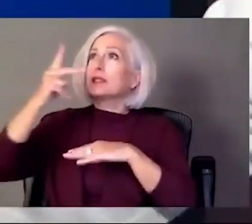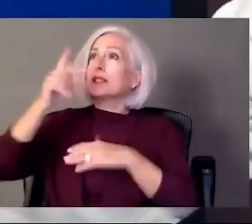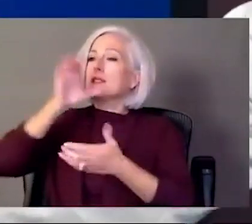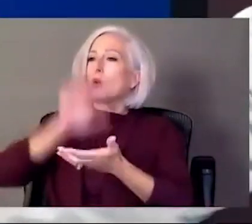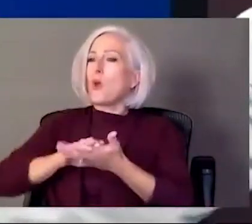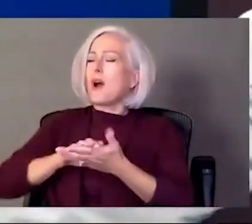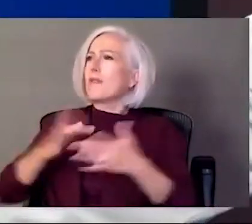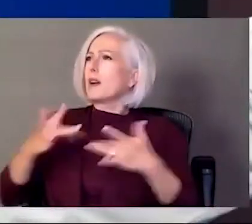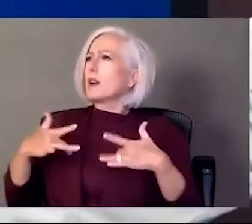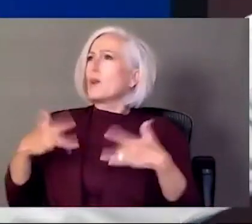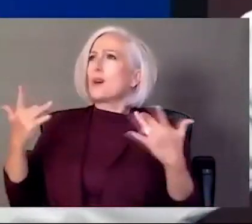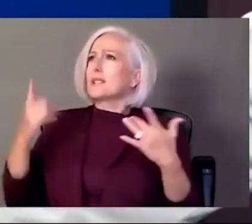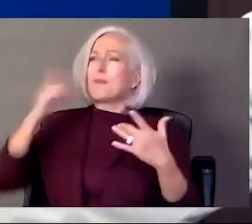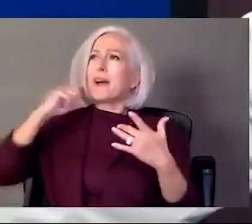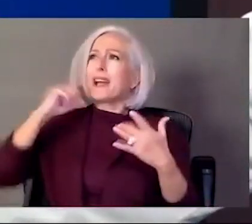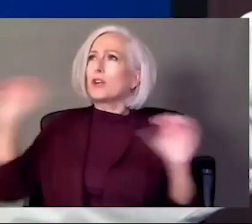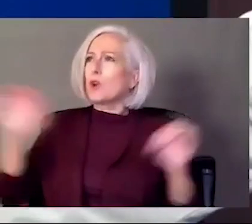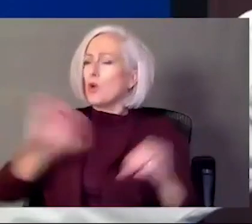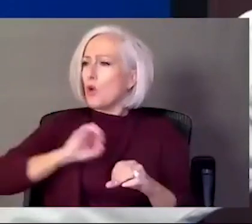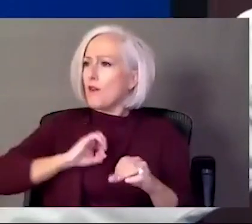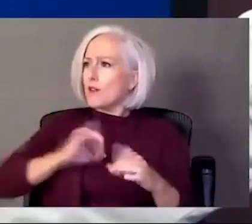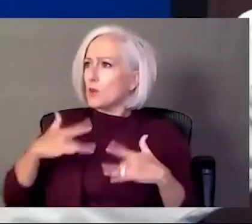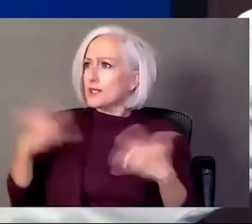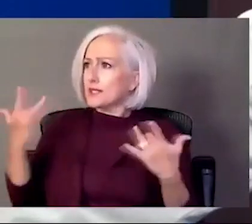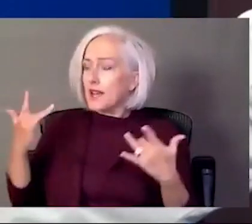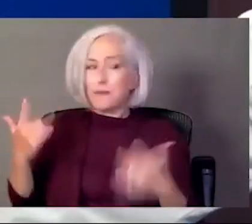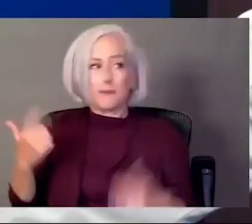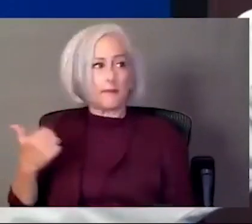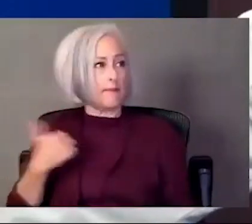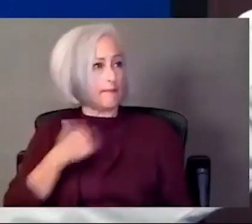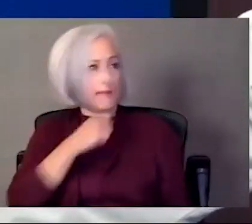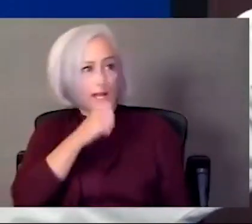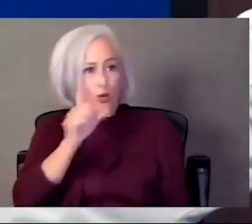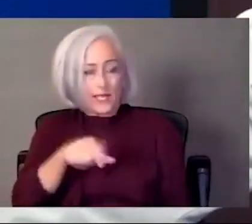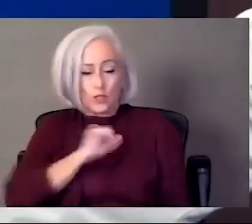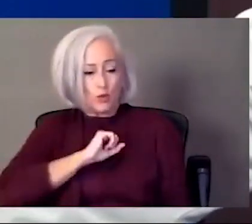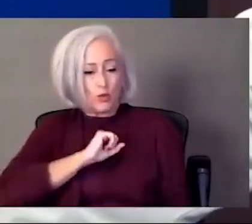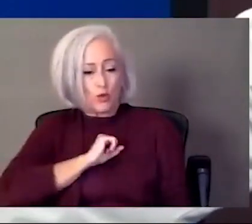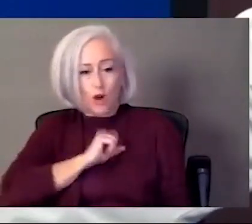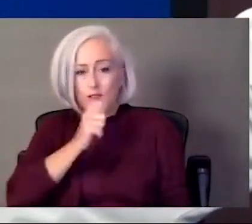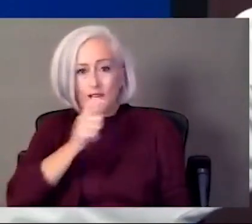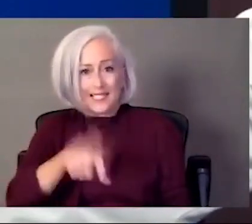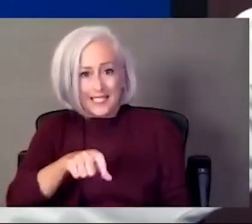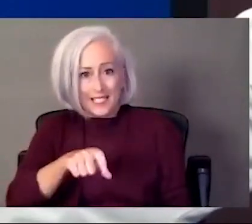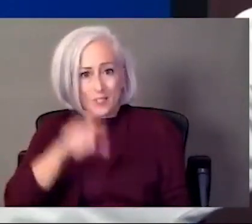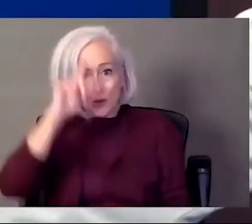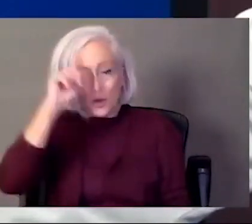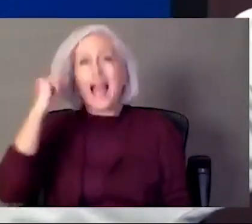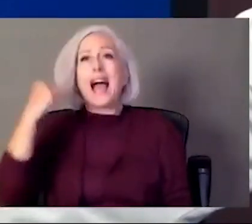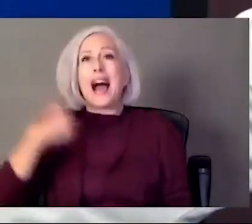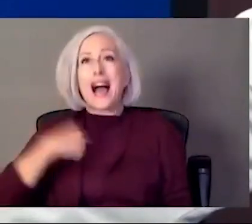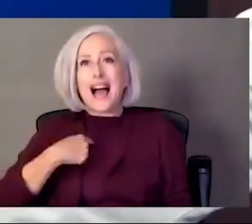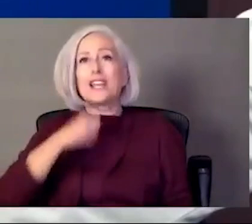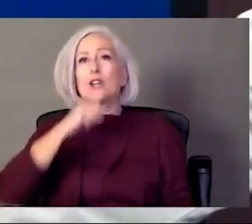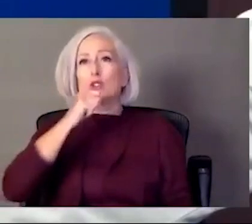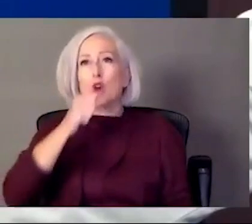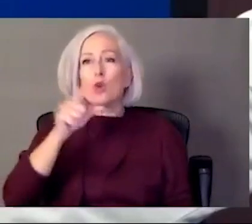says, I don't have to cough. I don't have to